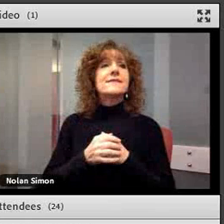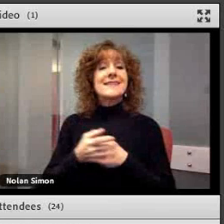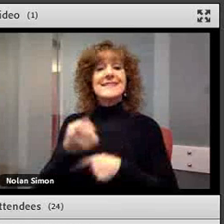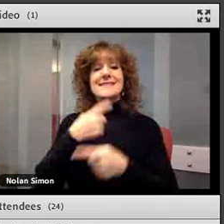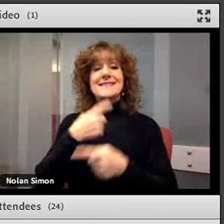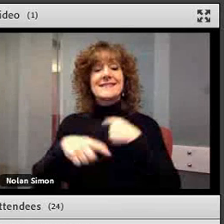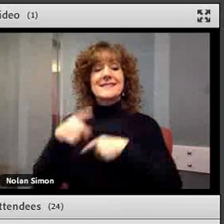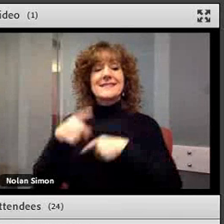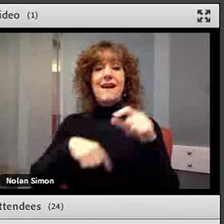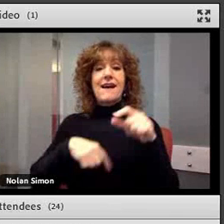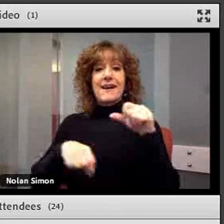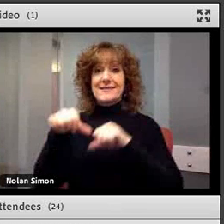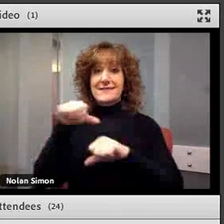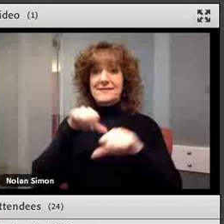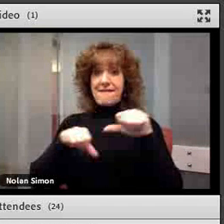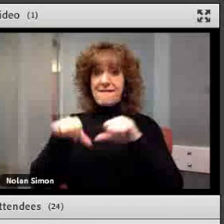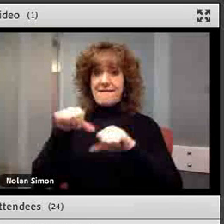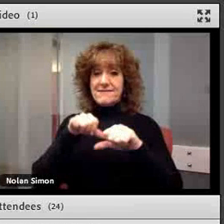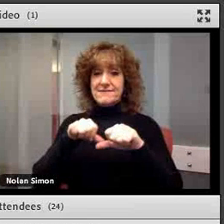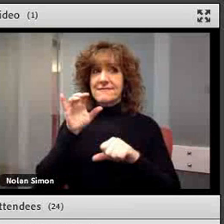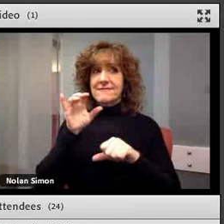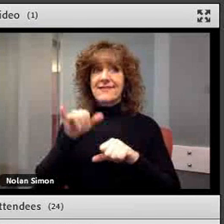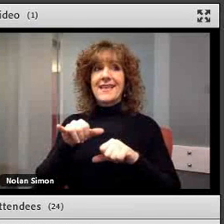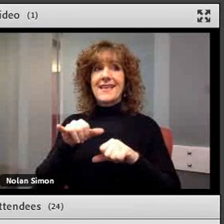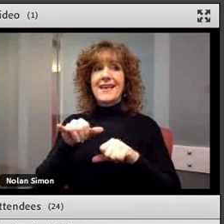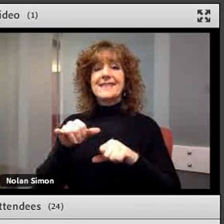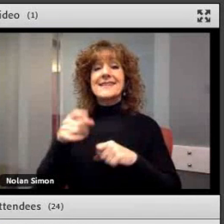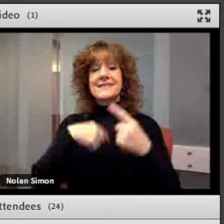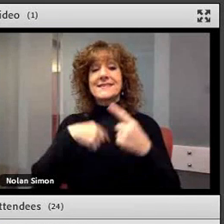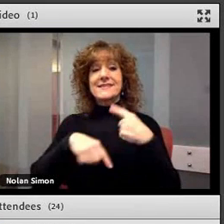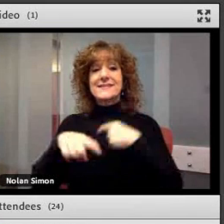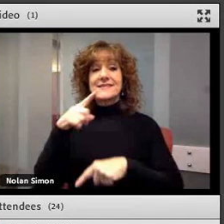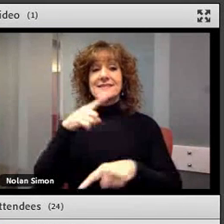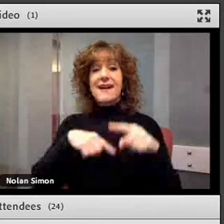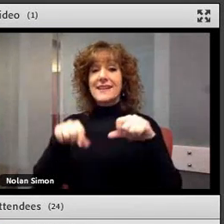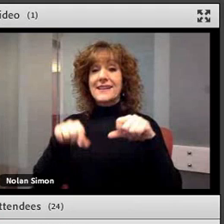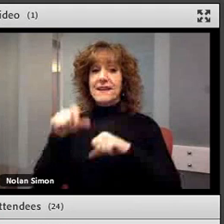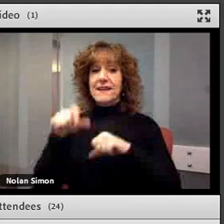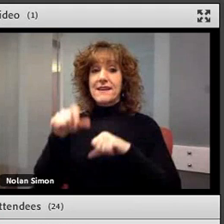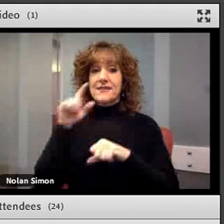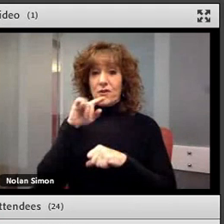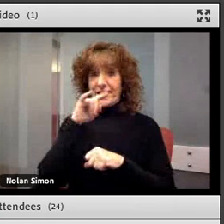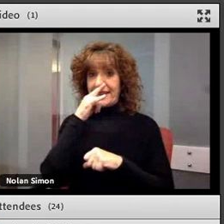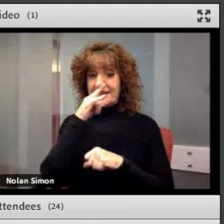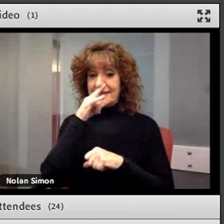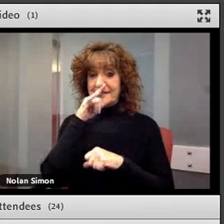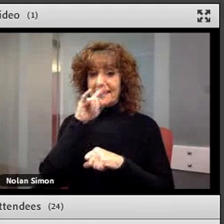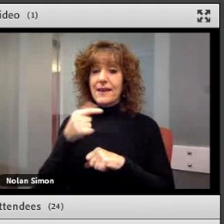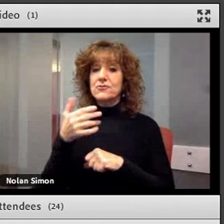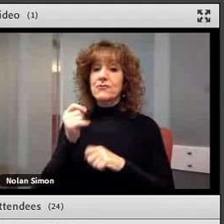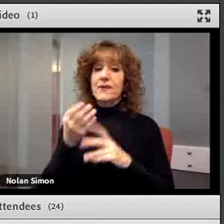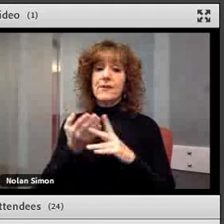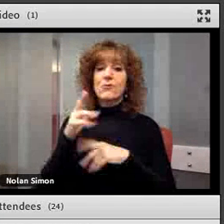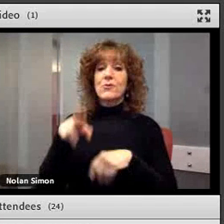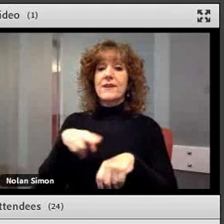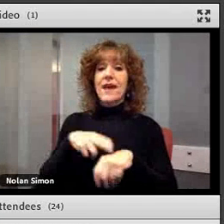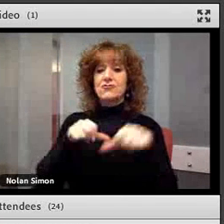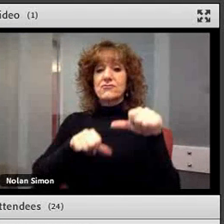Signing Science. Now this one, Signing Science for Kids, was a grant through the National Science